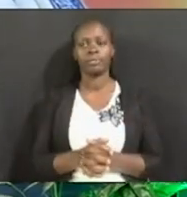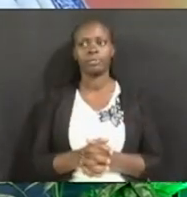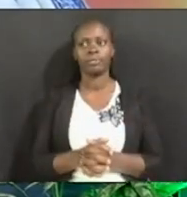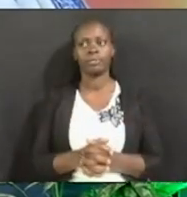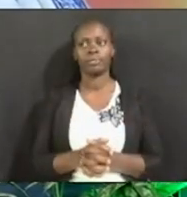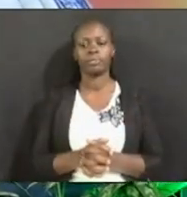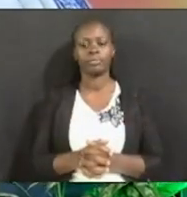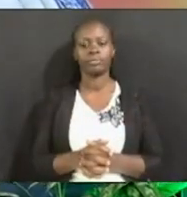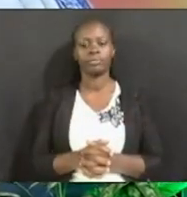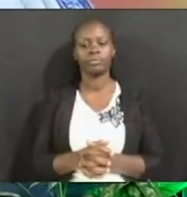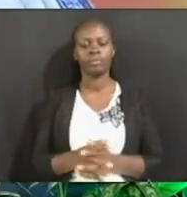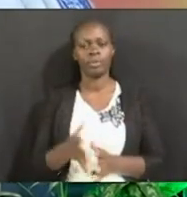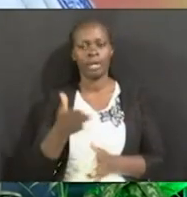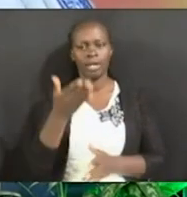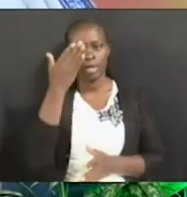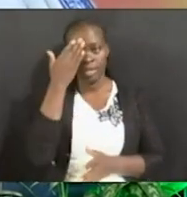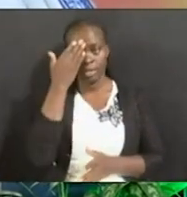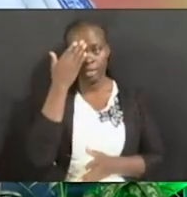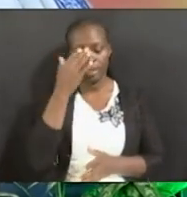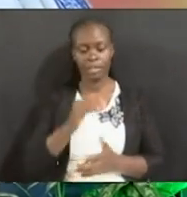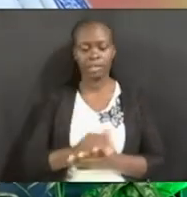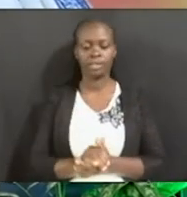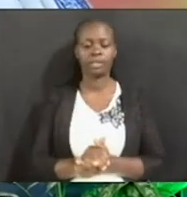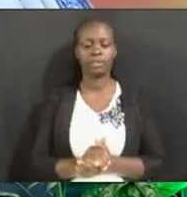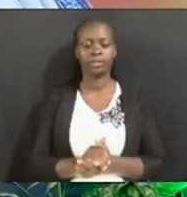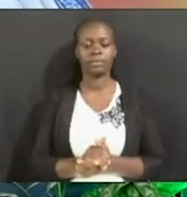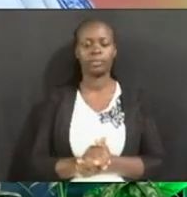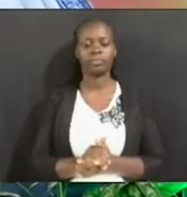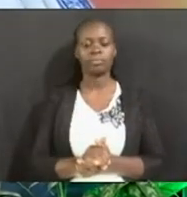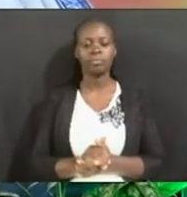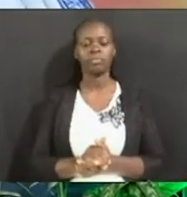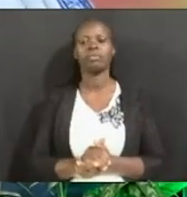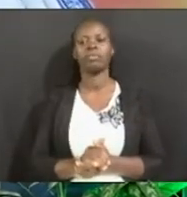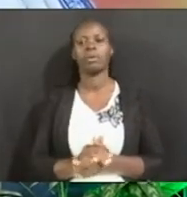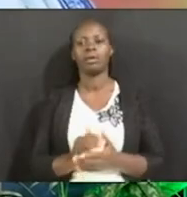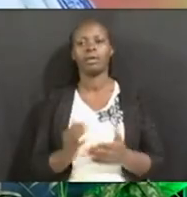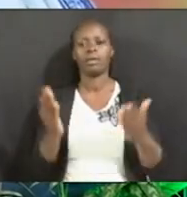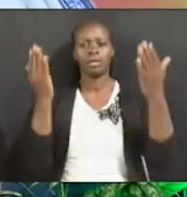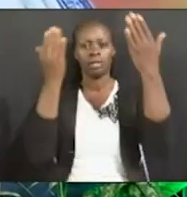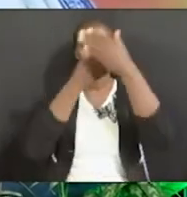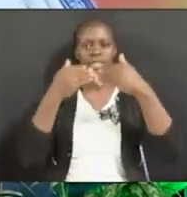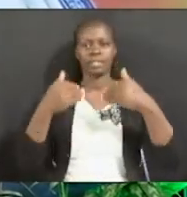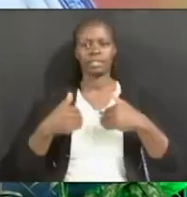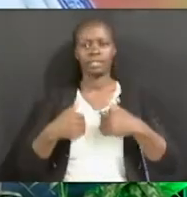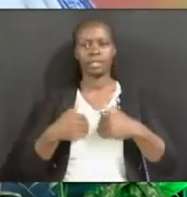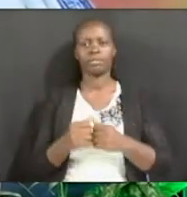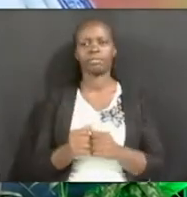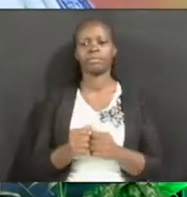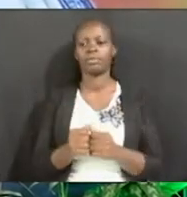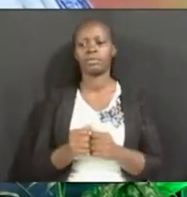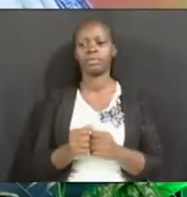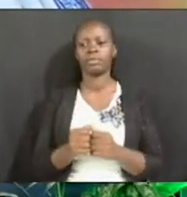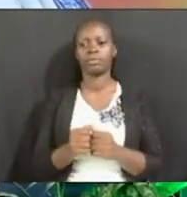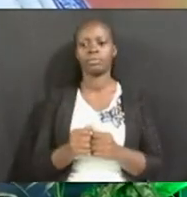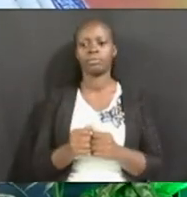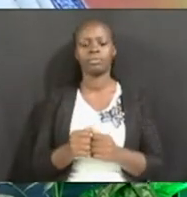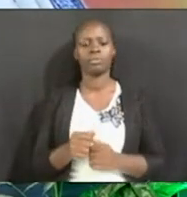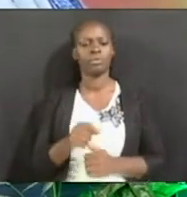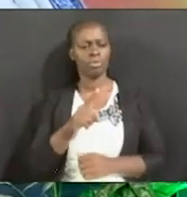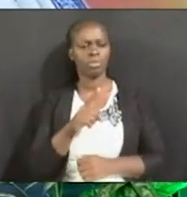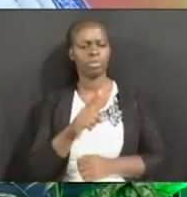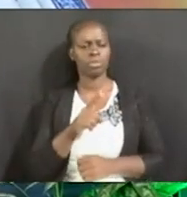This life may throw dirt at your doorstep. They can consider you